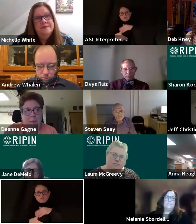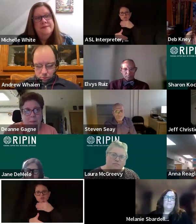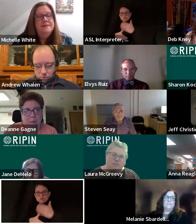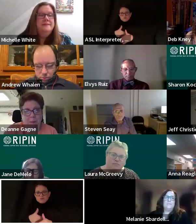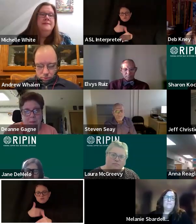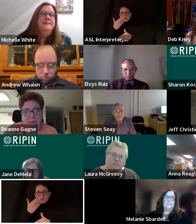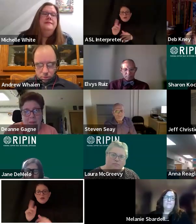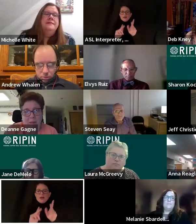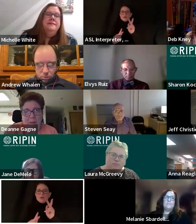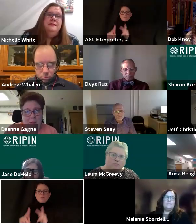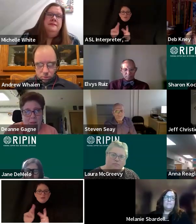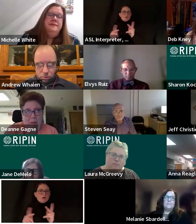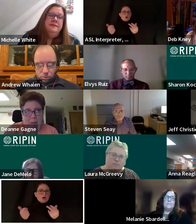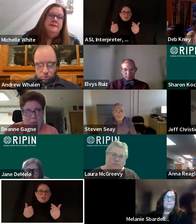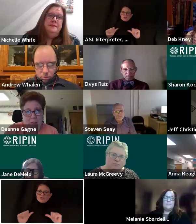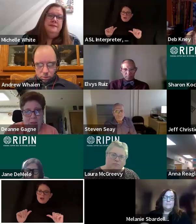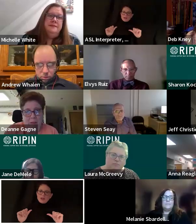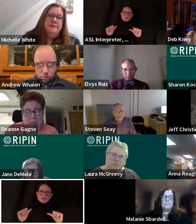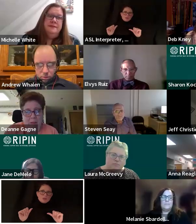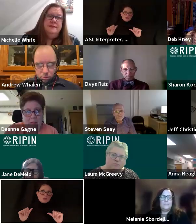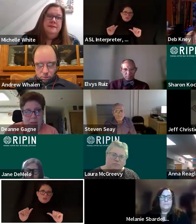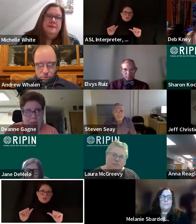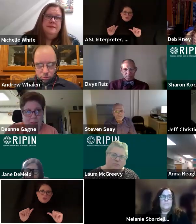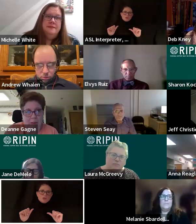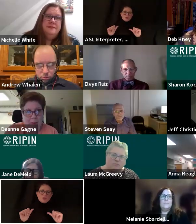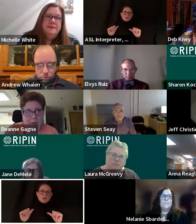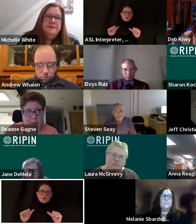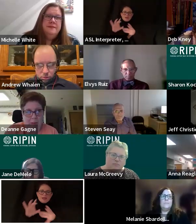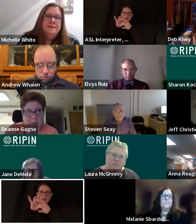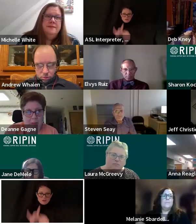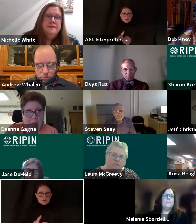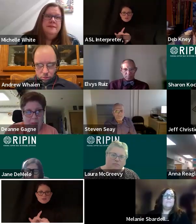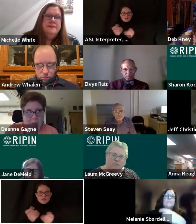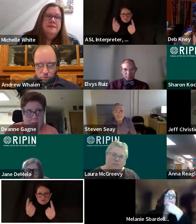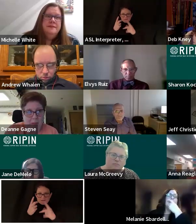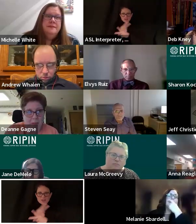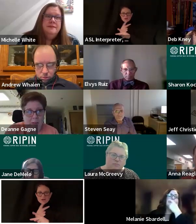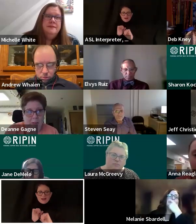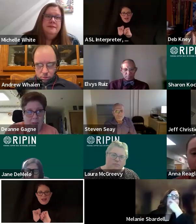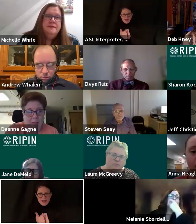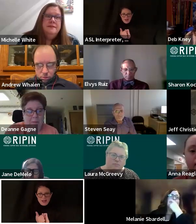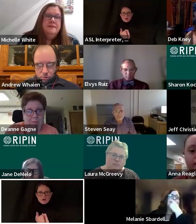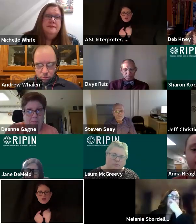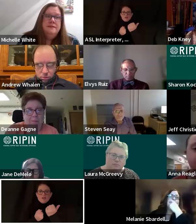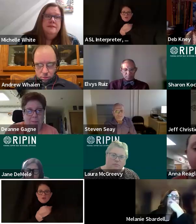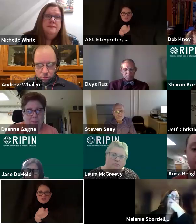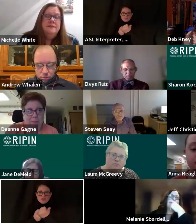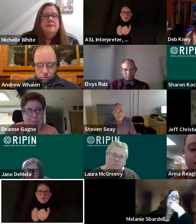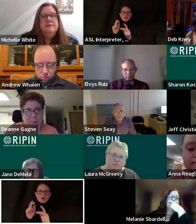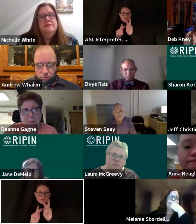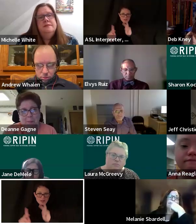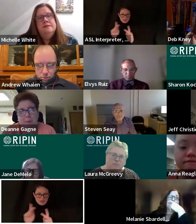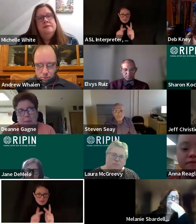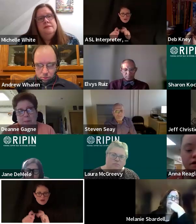because people are just trying to get grounded in how they are going to support people, how